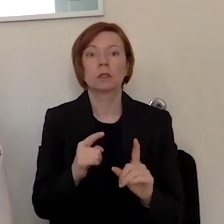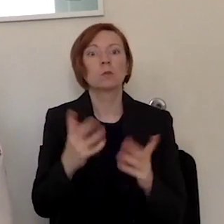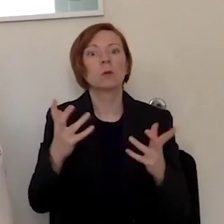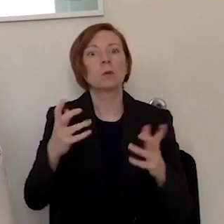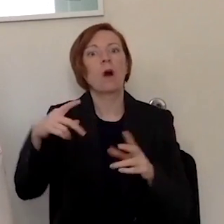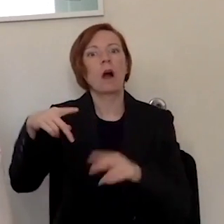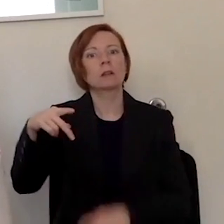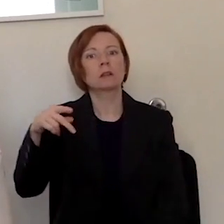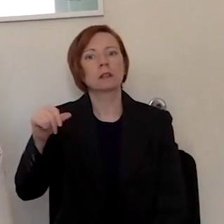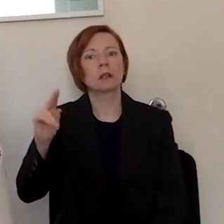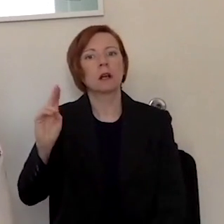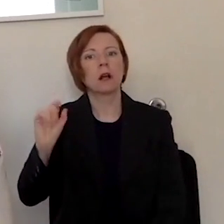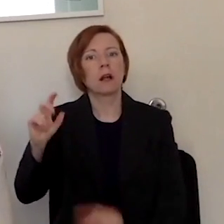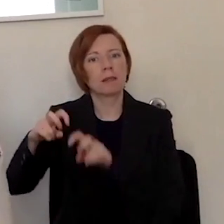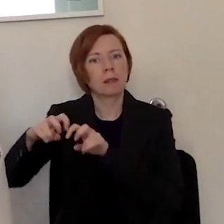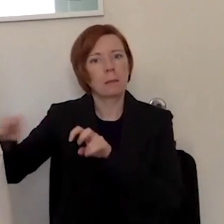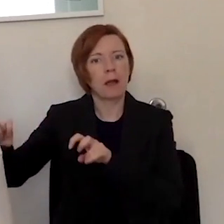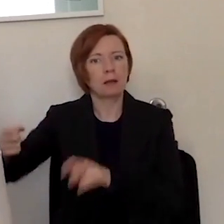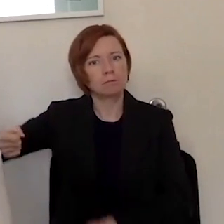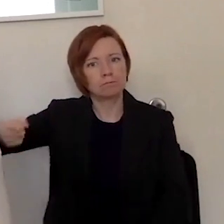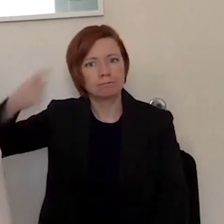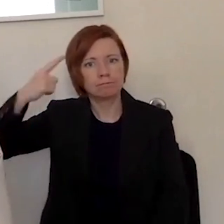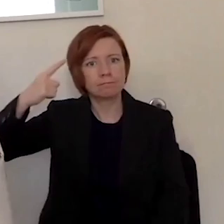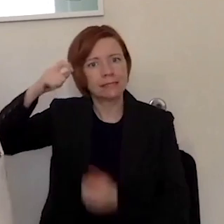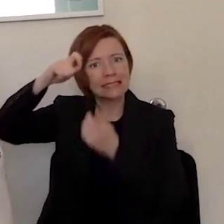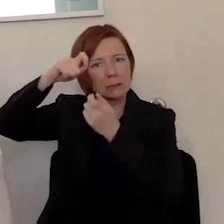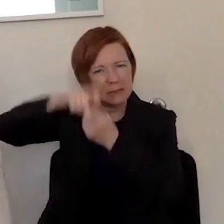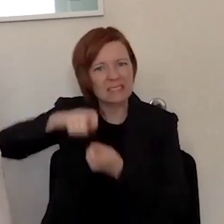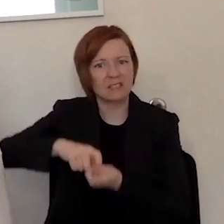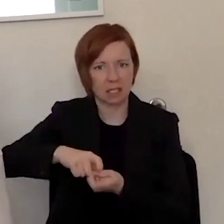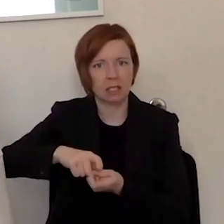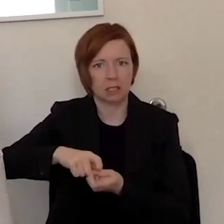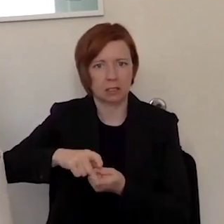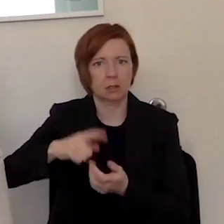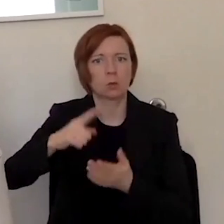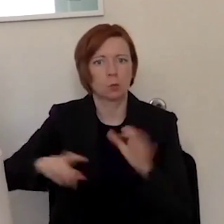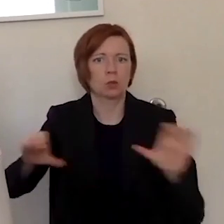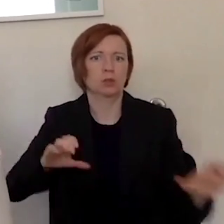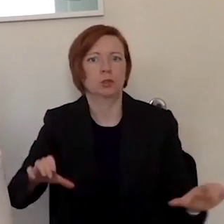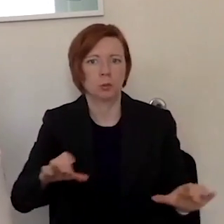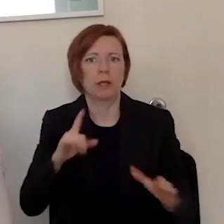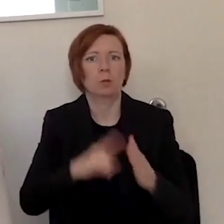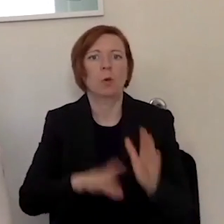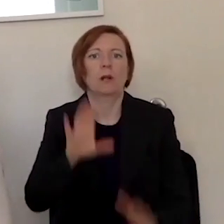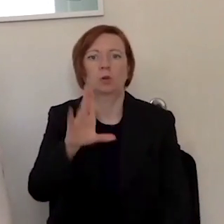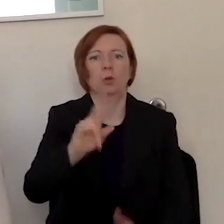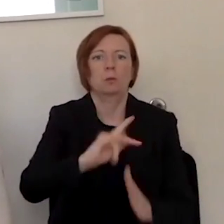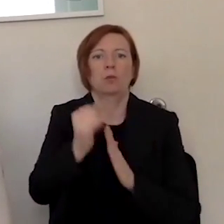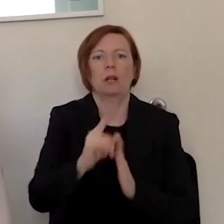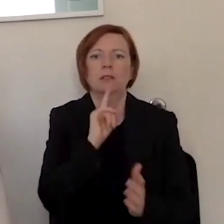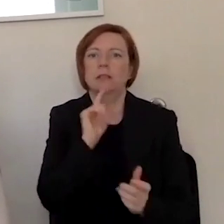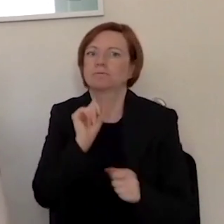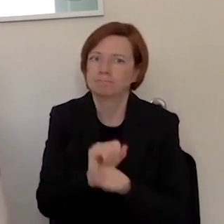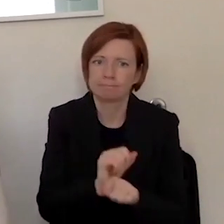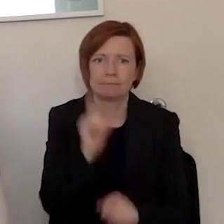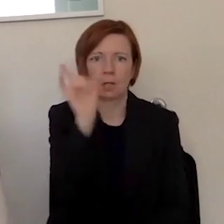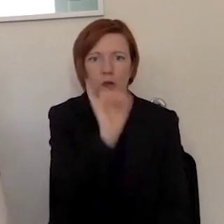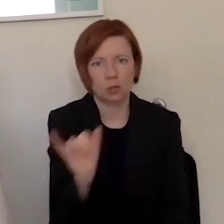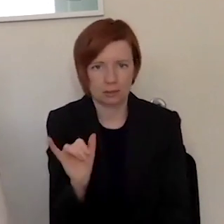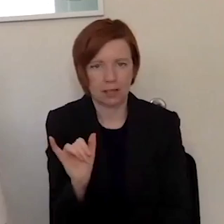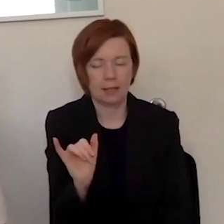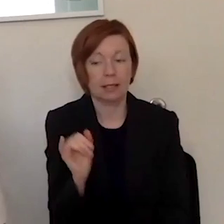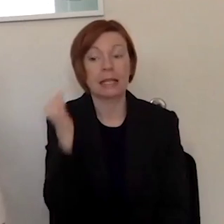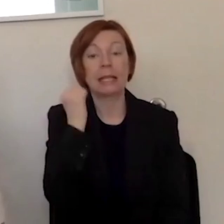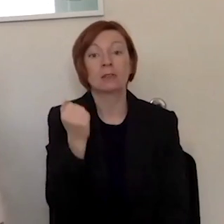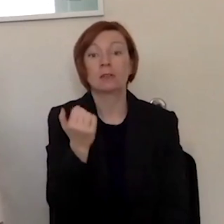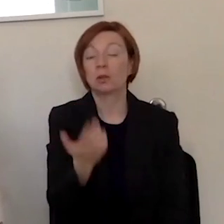the panel some sense of specificity of what is happening in your project. So for example,